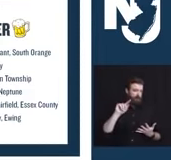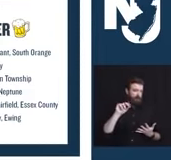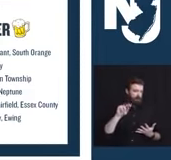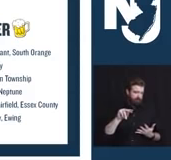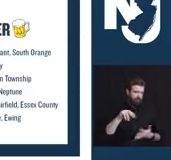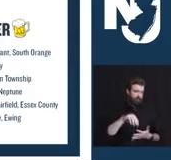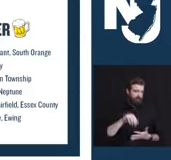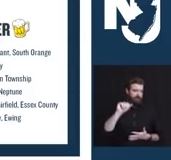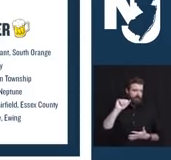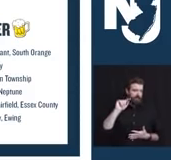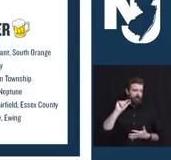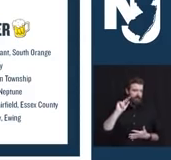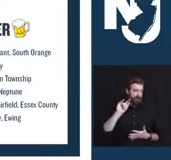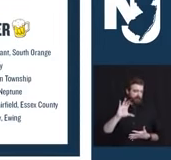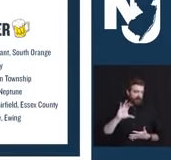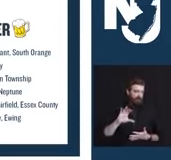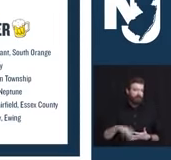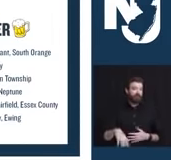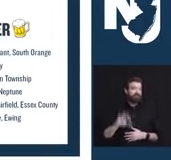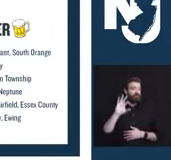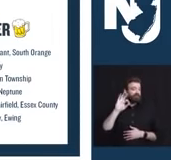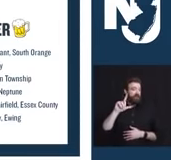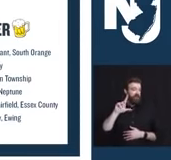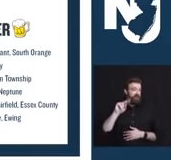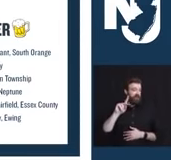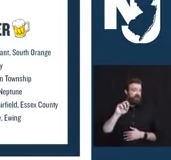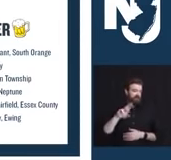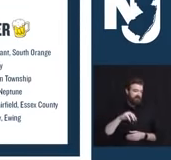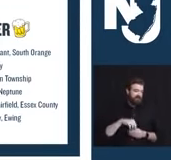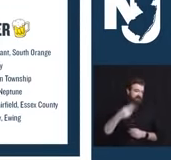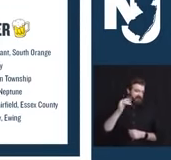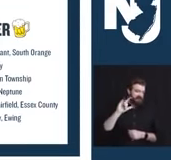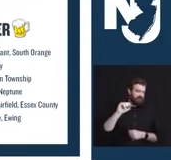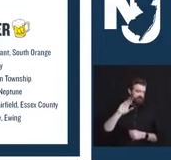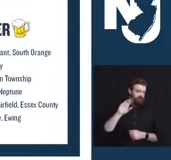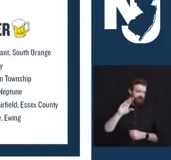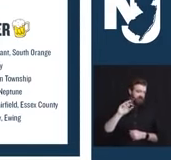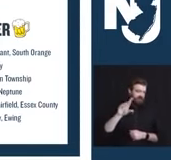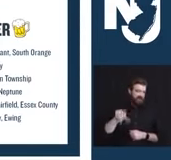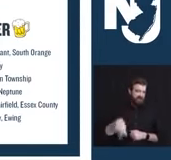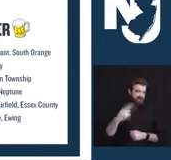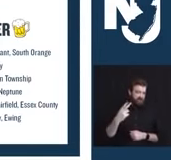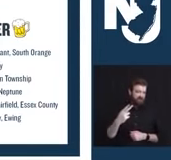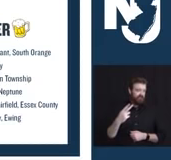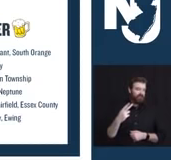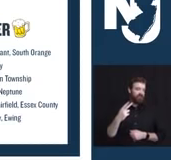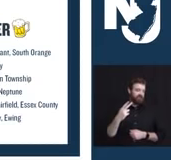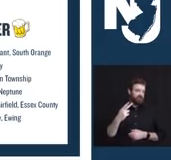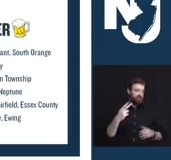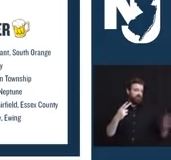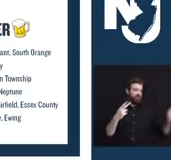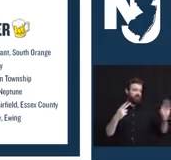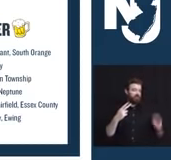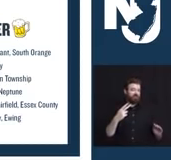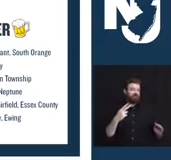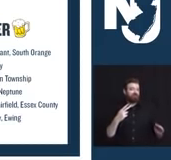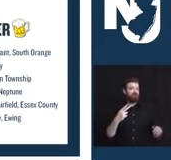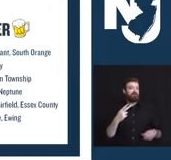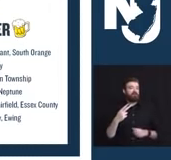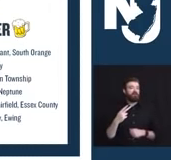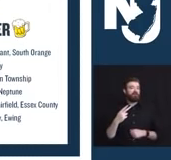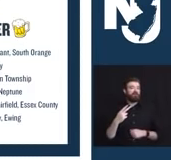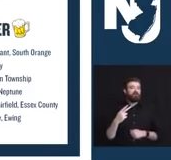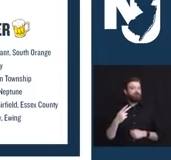Atlantic Highlands, Flounder Brewing Company in Hillsborough. That's the stop I believe we made to talk our first discussion